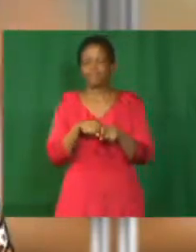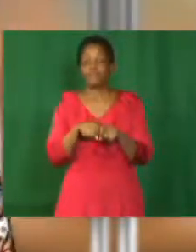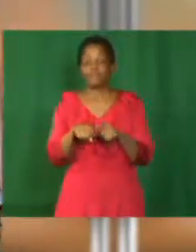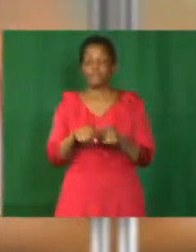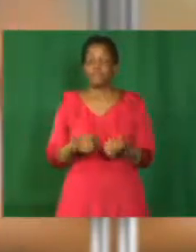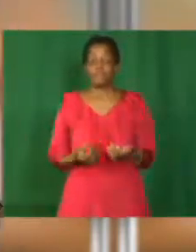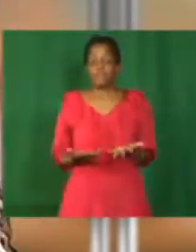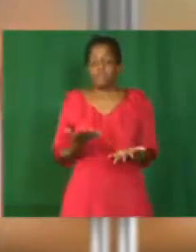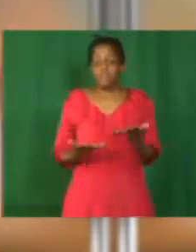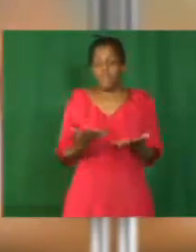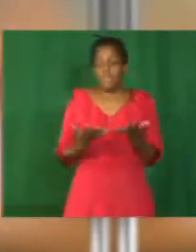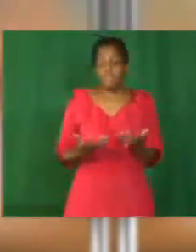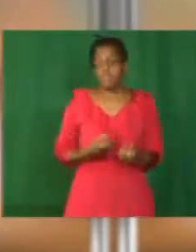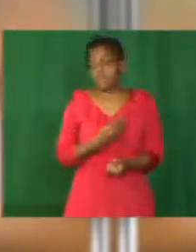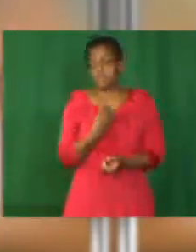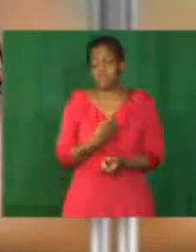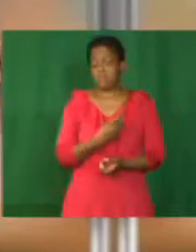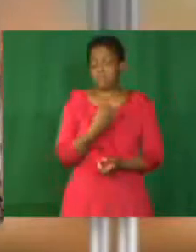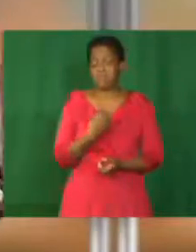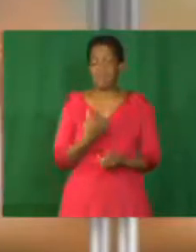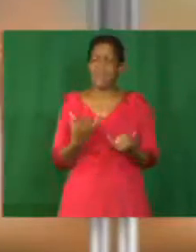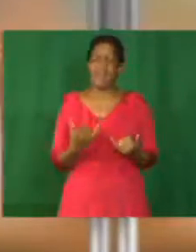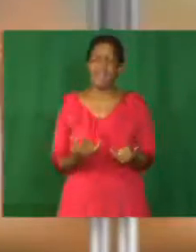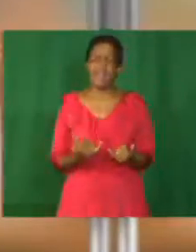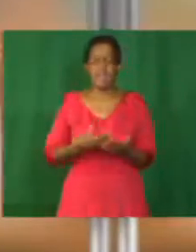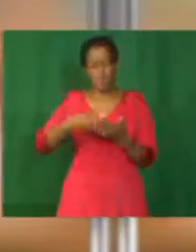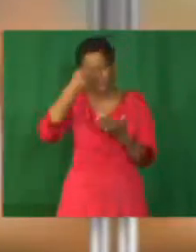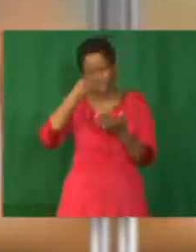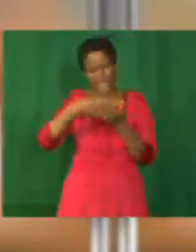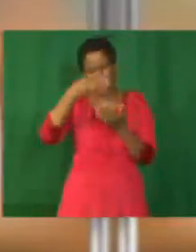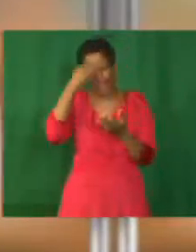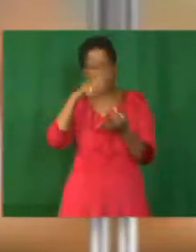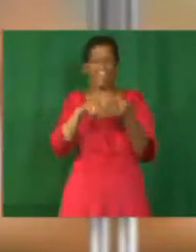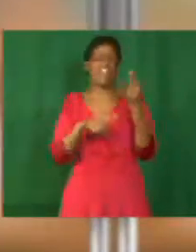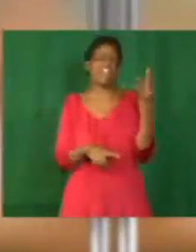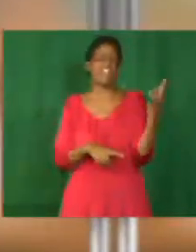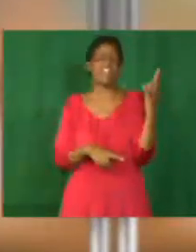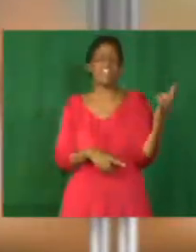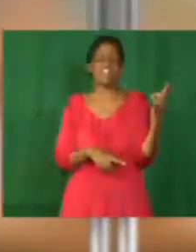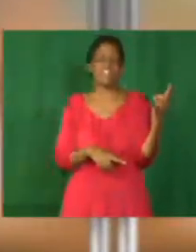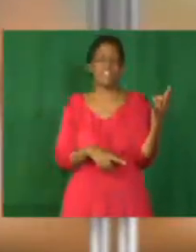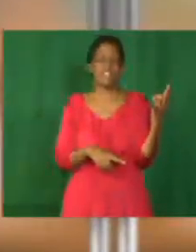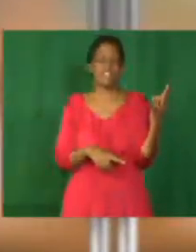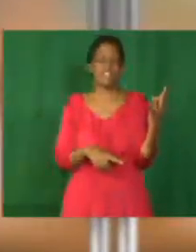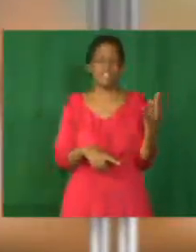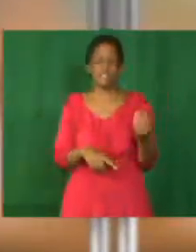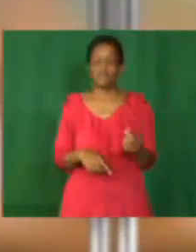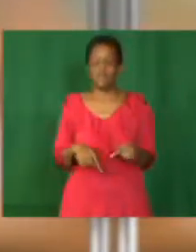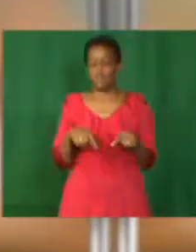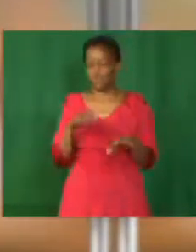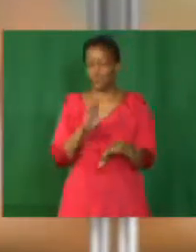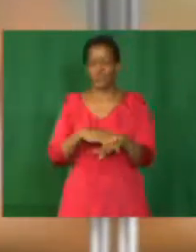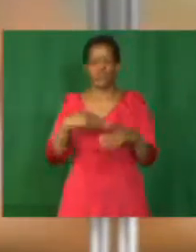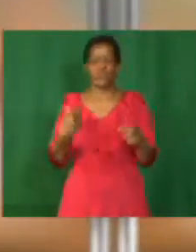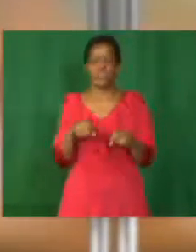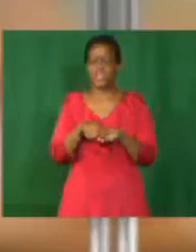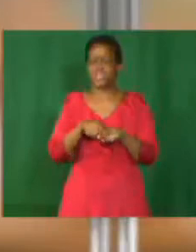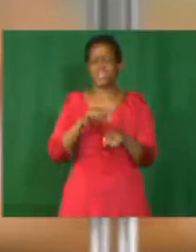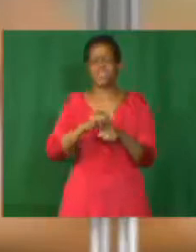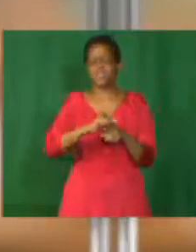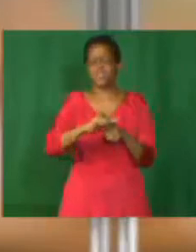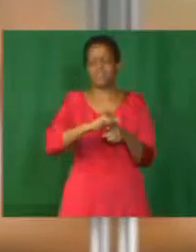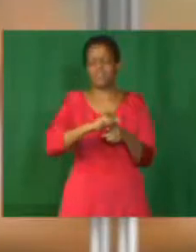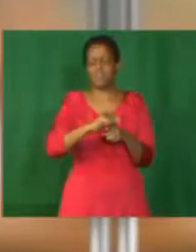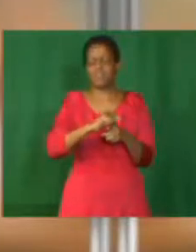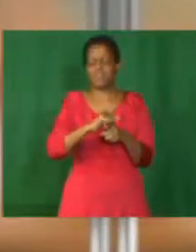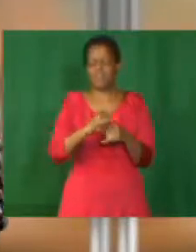themselves, but now we've had 3 lessons already, but we've never been assessed. So today, we have an assessment